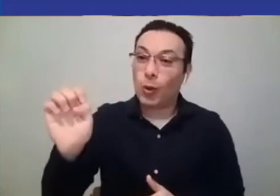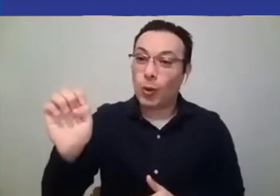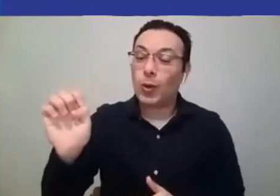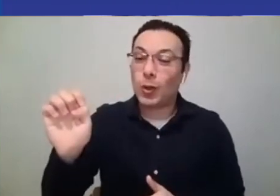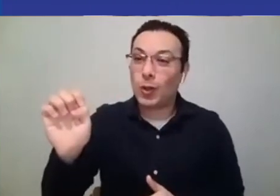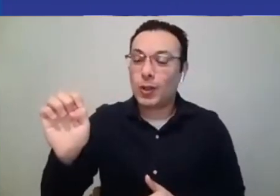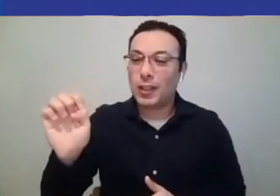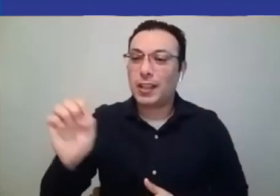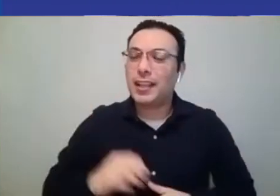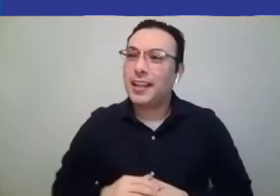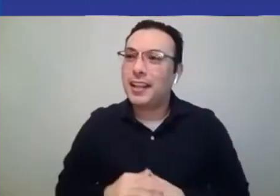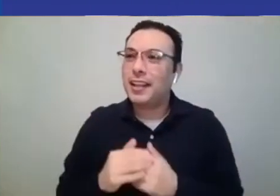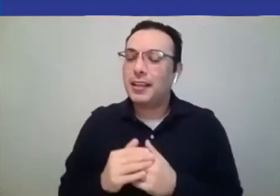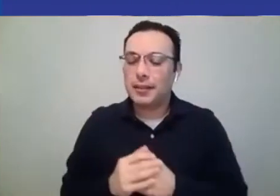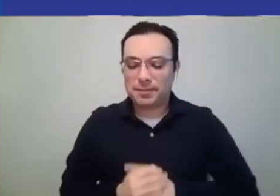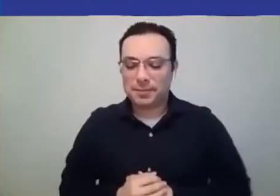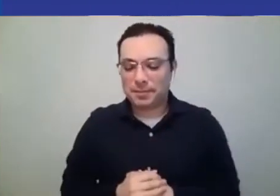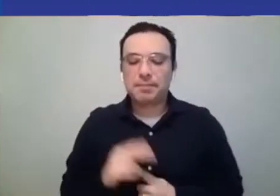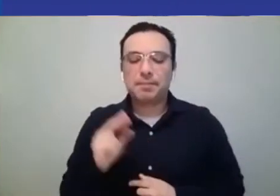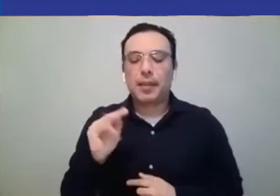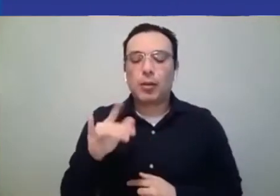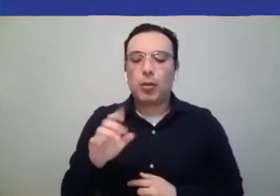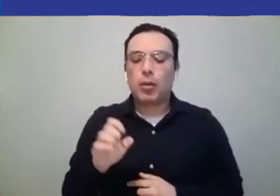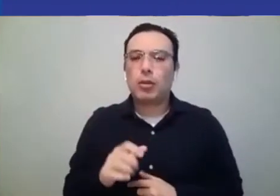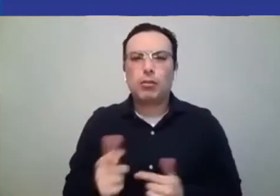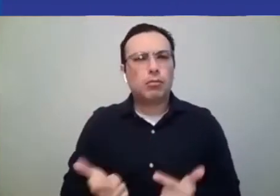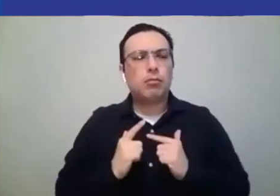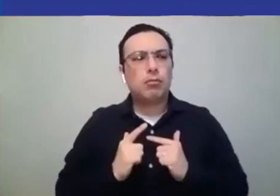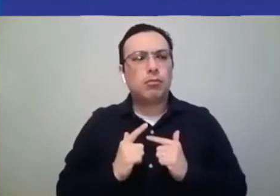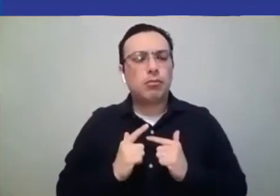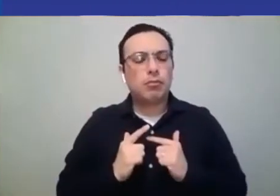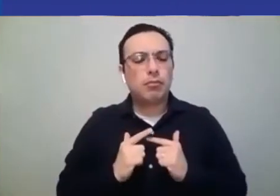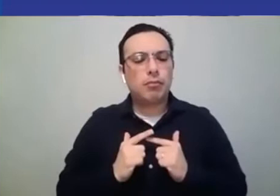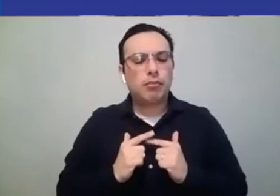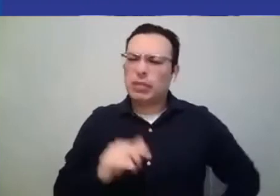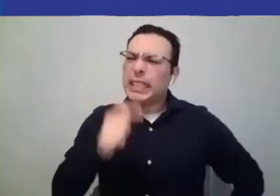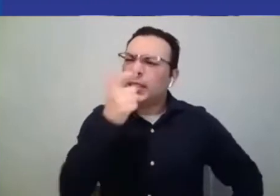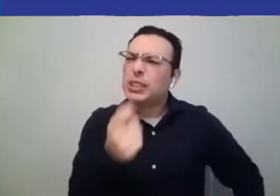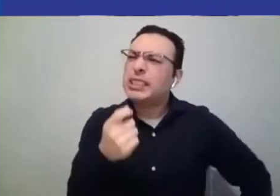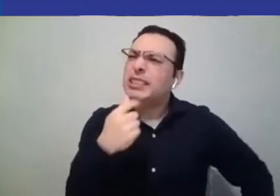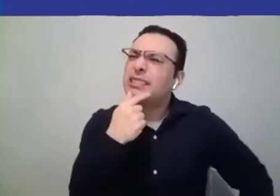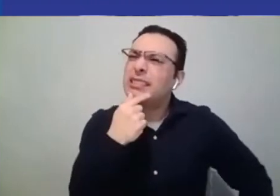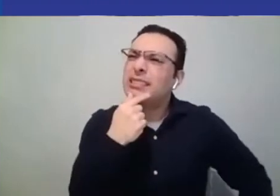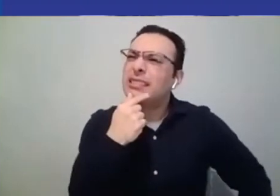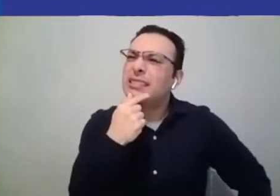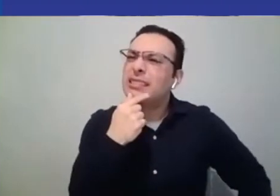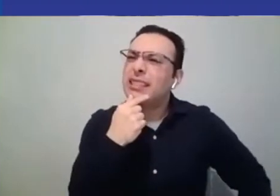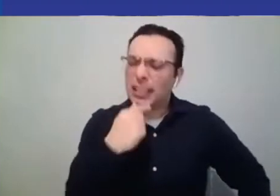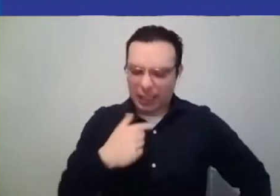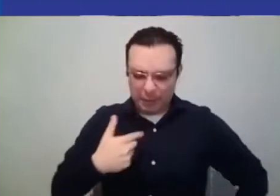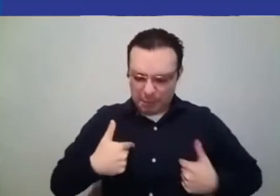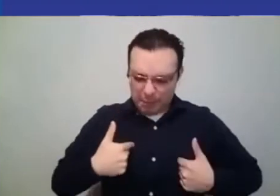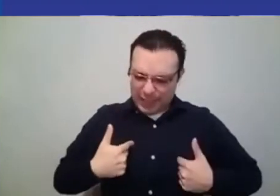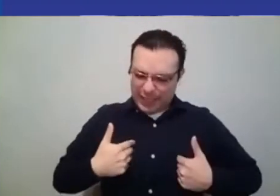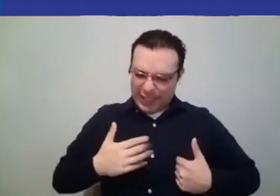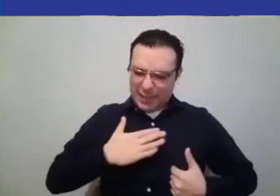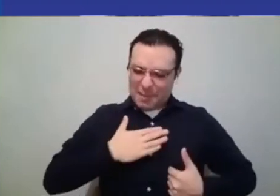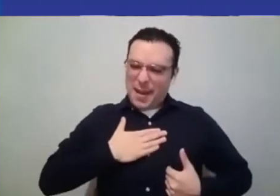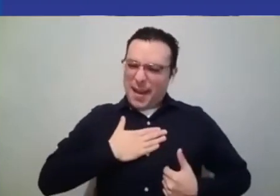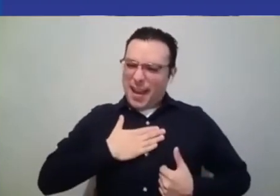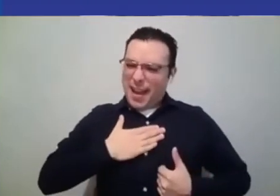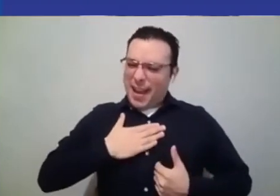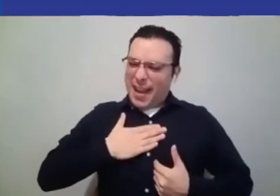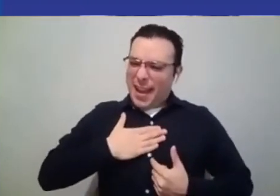Well, I was kind of taken aback by the question, because I thought, well, what's my own tradition? Because ethnically, my father